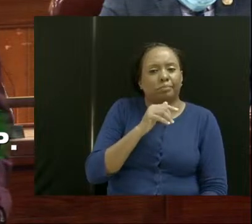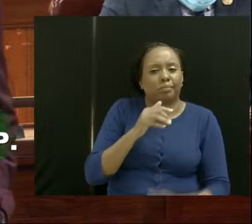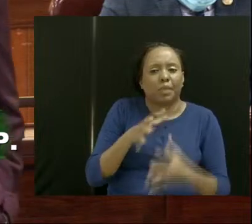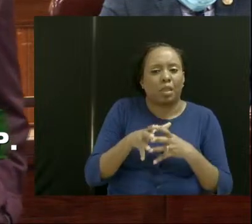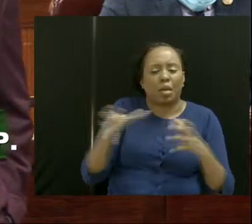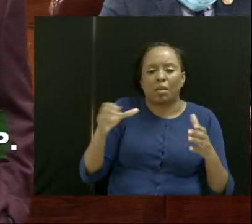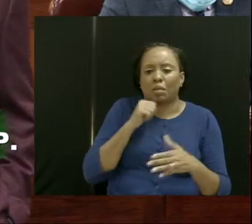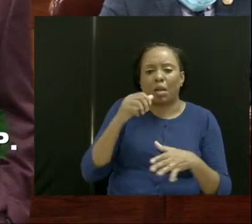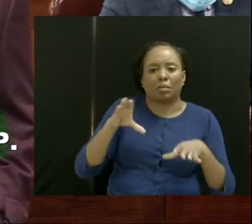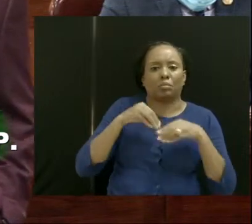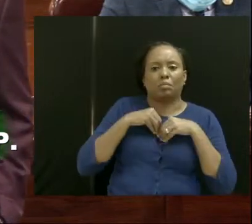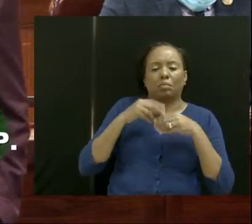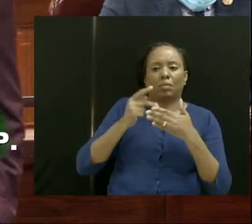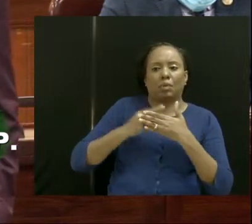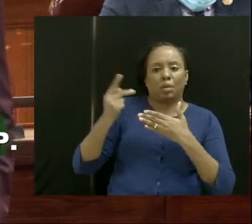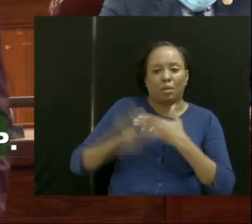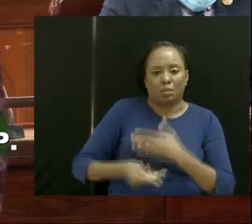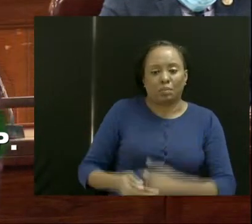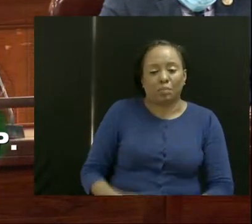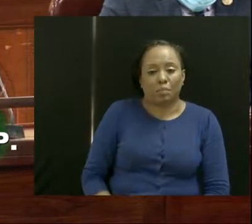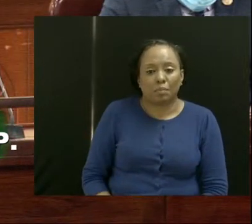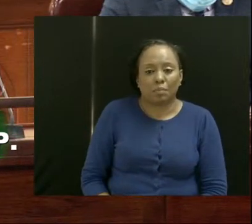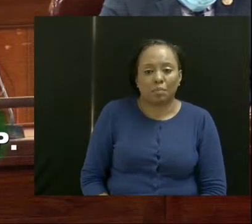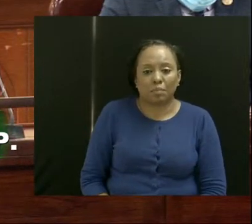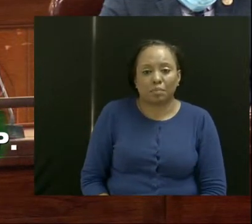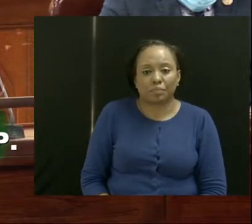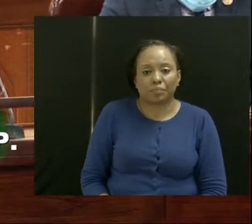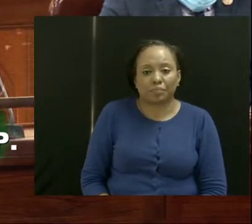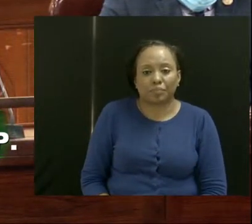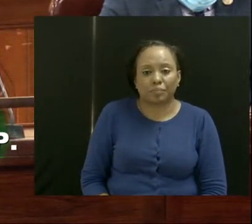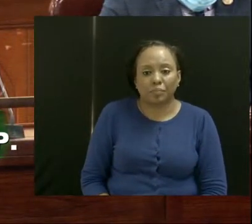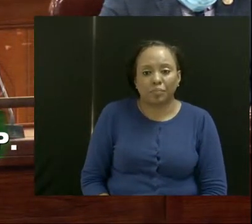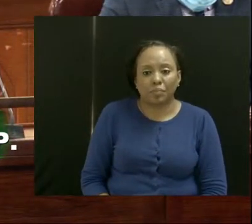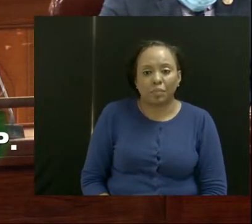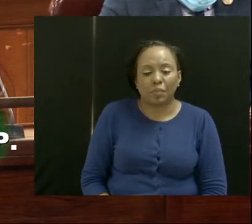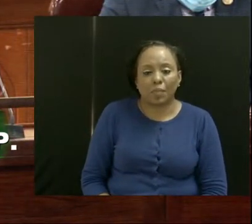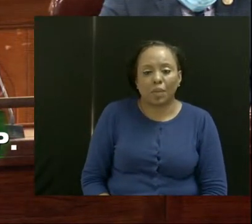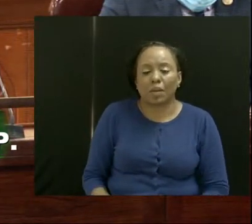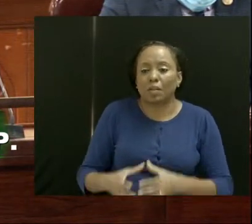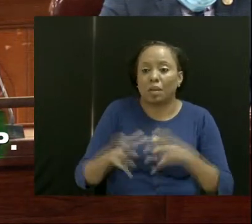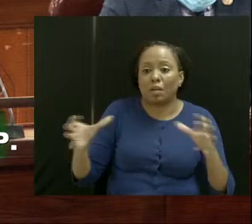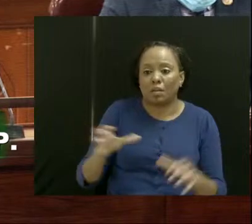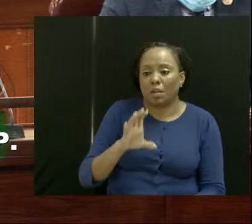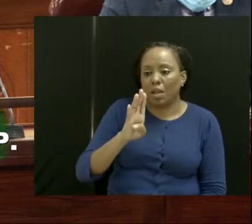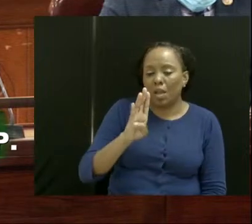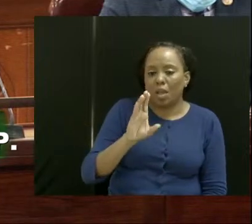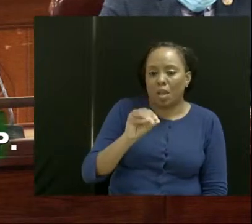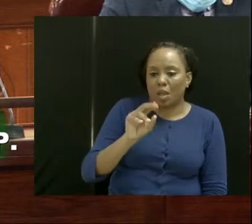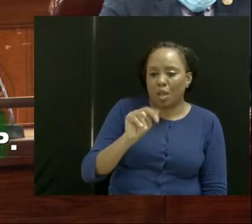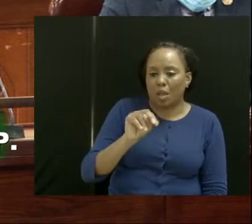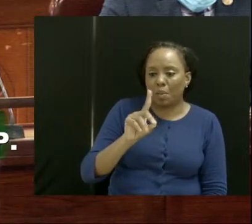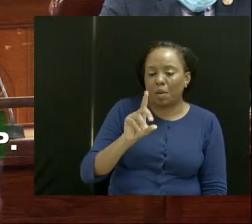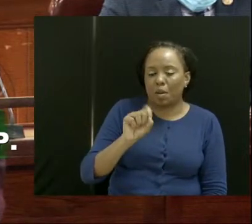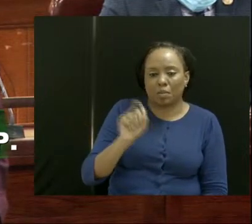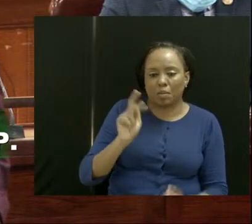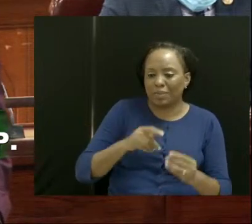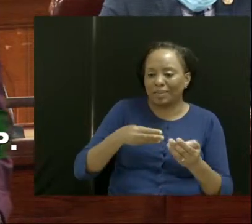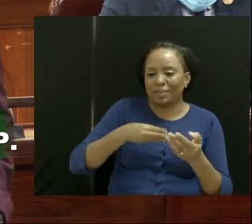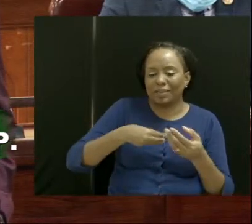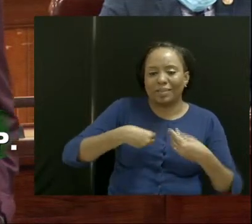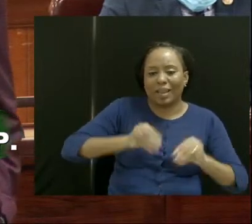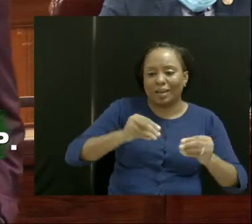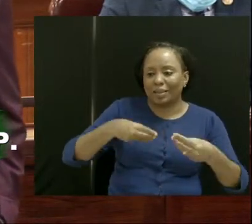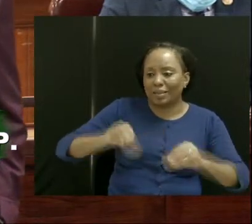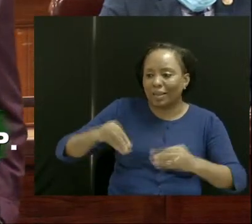The majority of these bonds are now being bought or sold on the secondary market. People with money